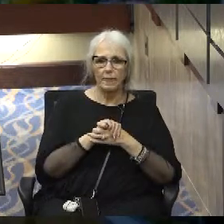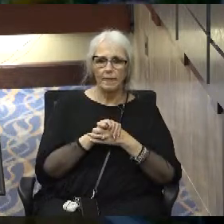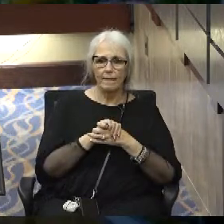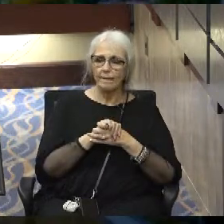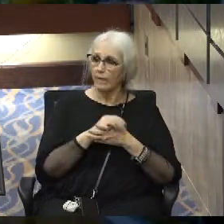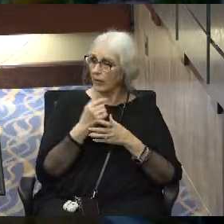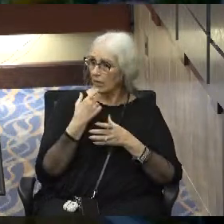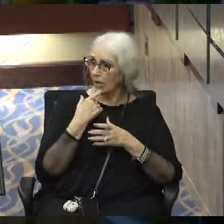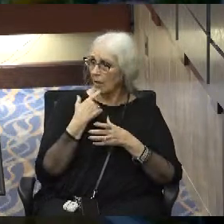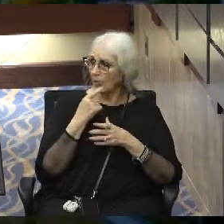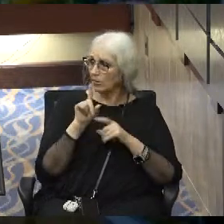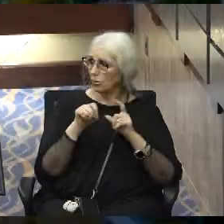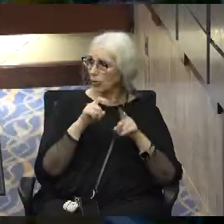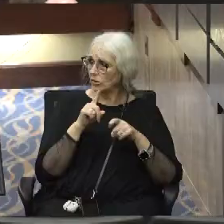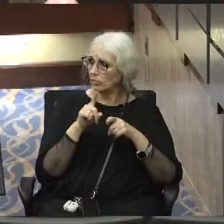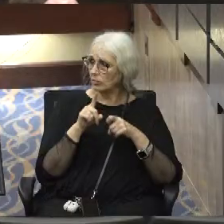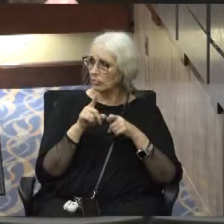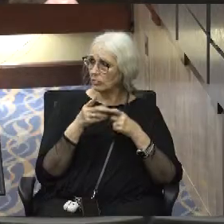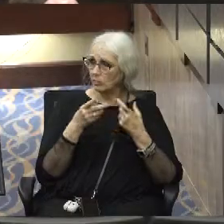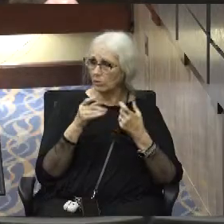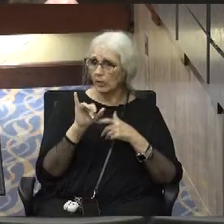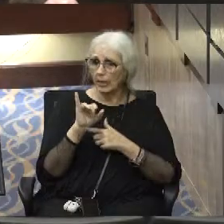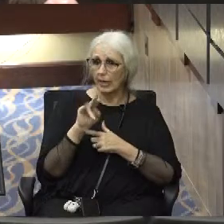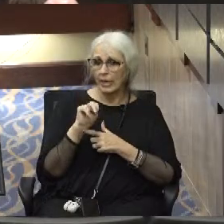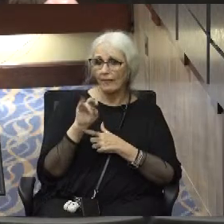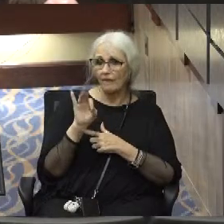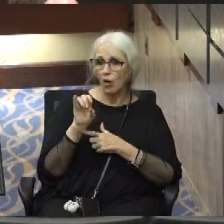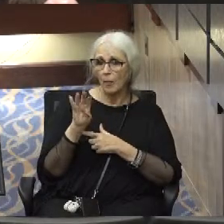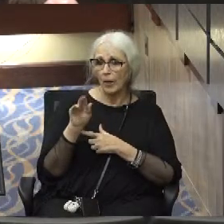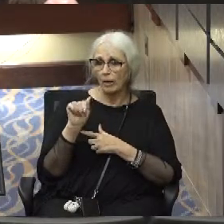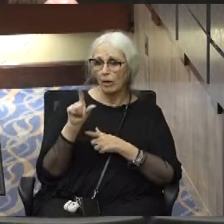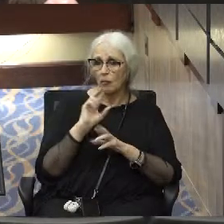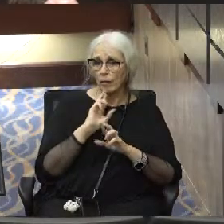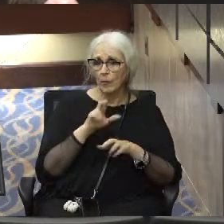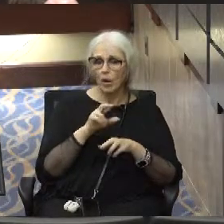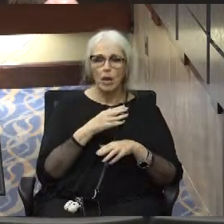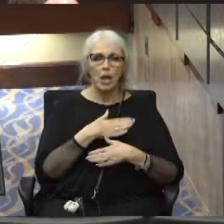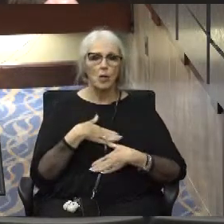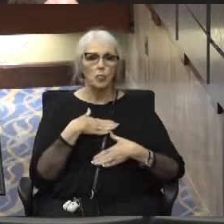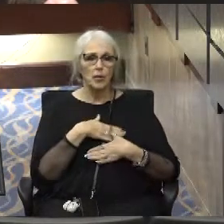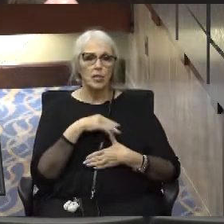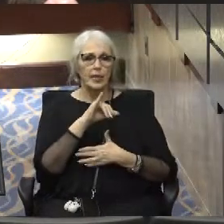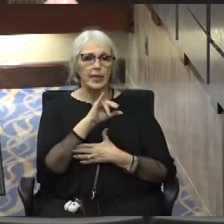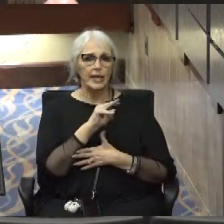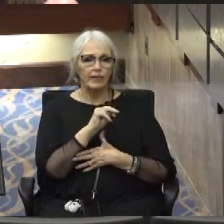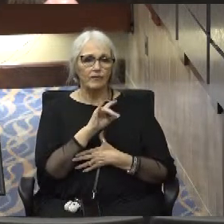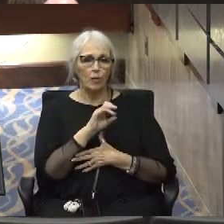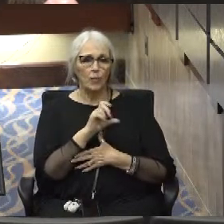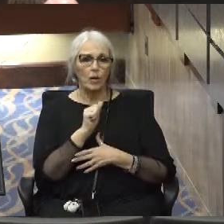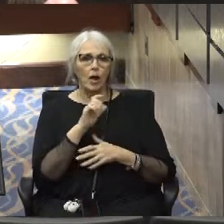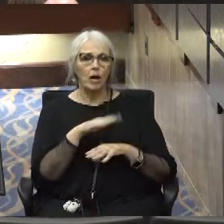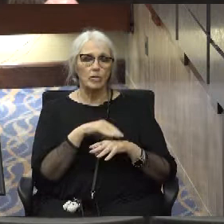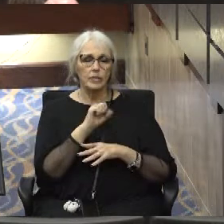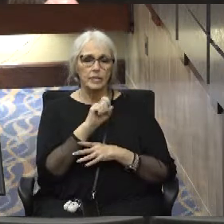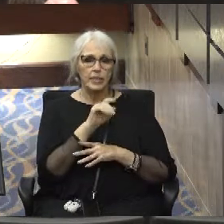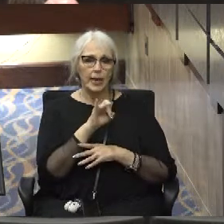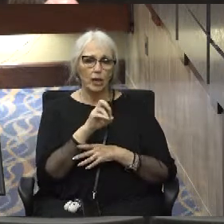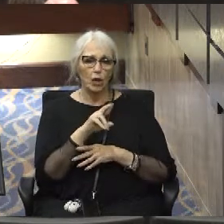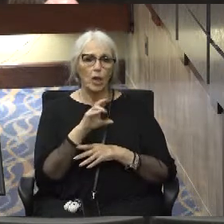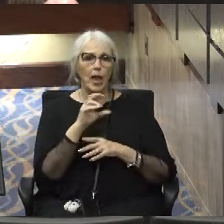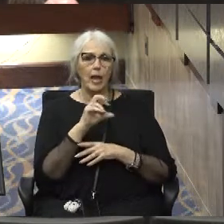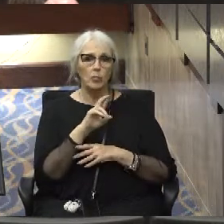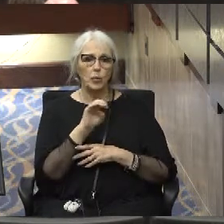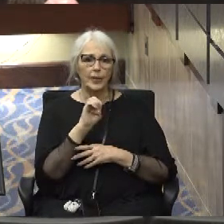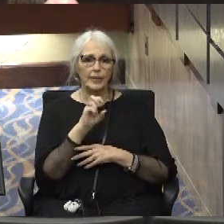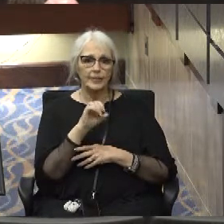Any comments or questions on any of these informal reports? I really appreciate the informal report on the sustainable and resilient practices